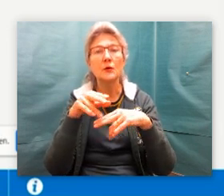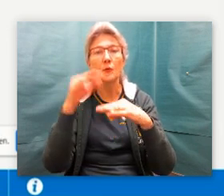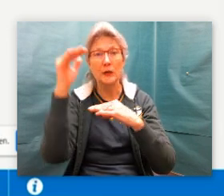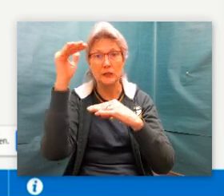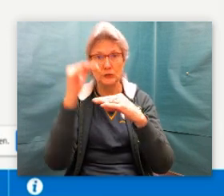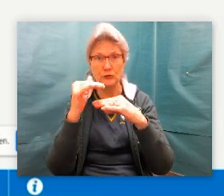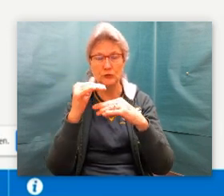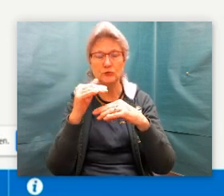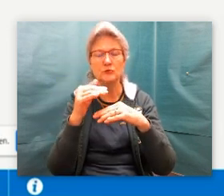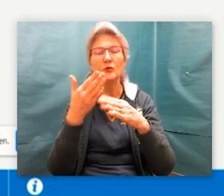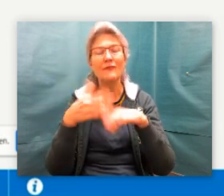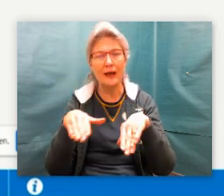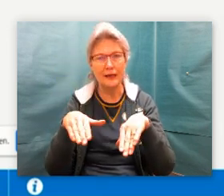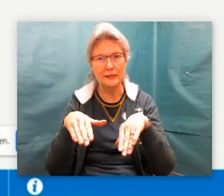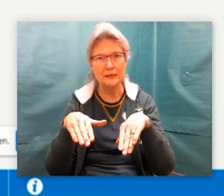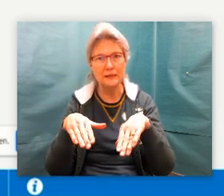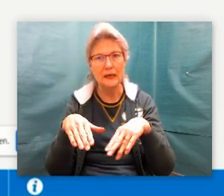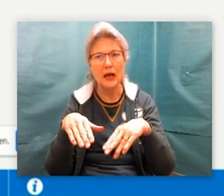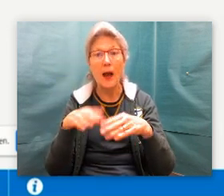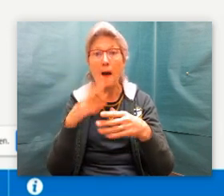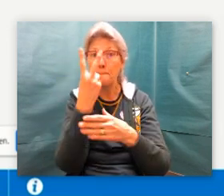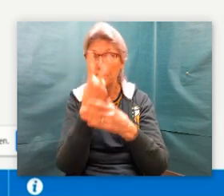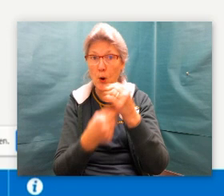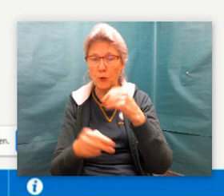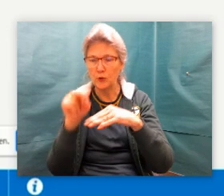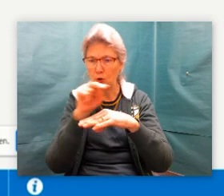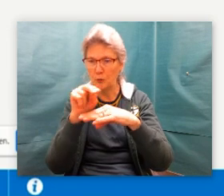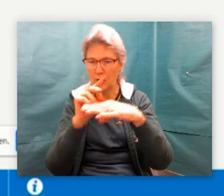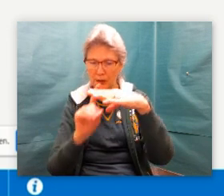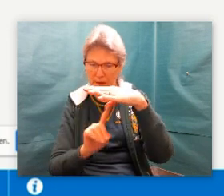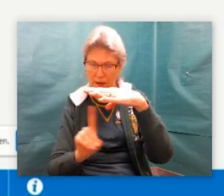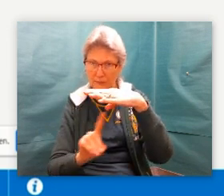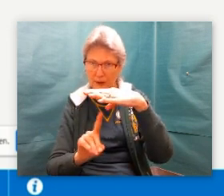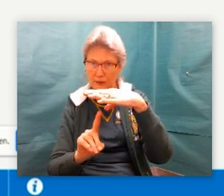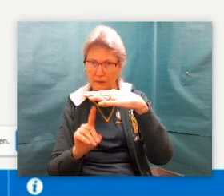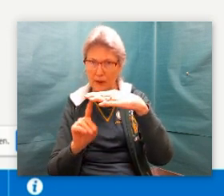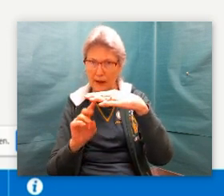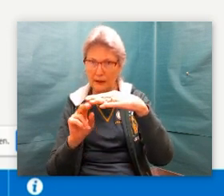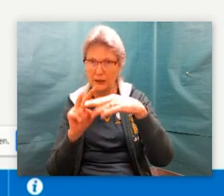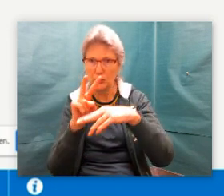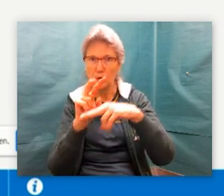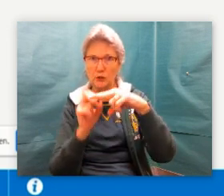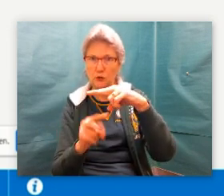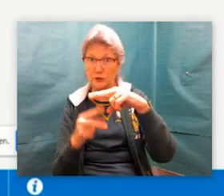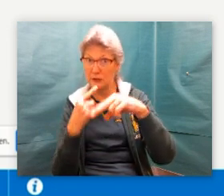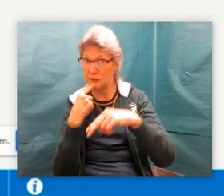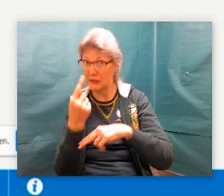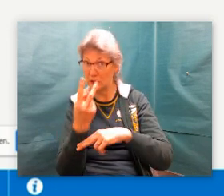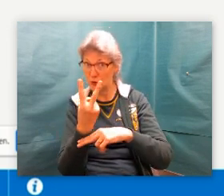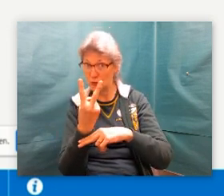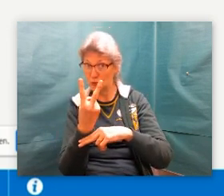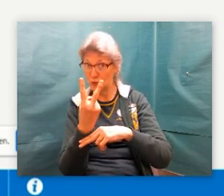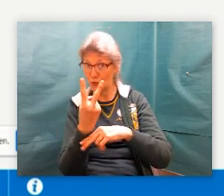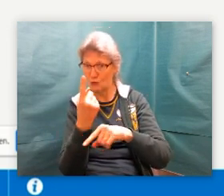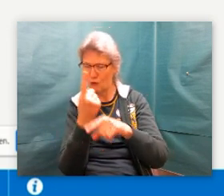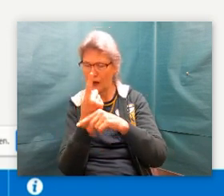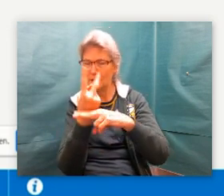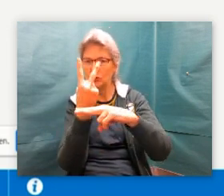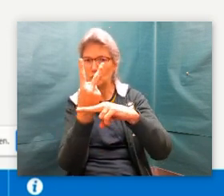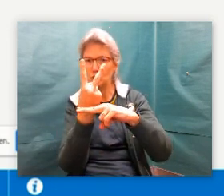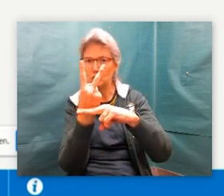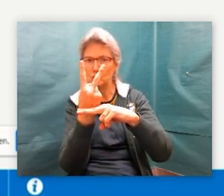reduce or divide both my numerator and my denominator by. Did you say 2? Great